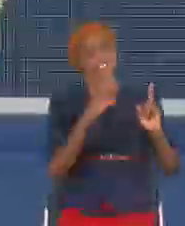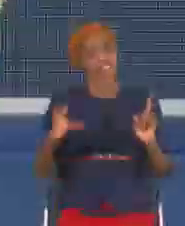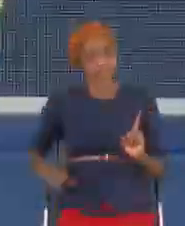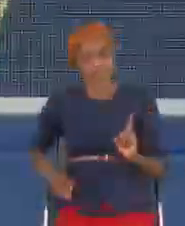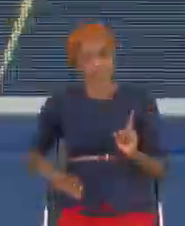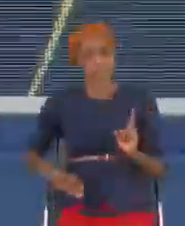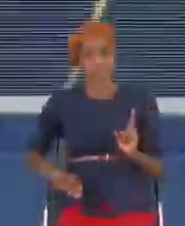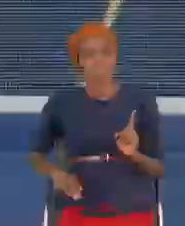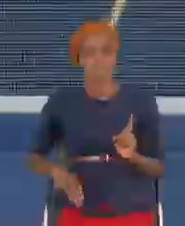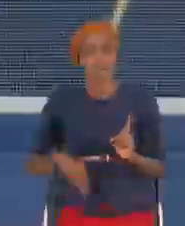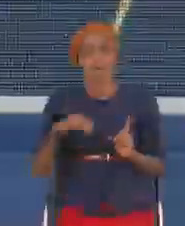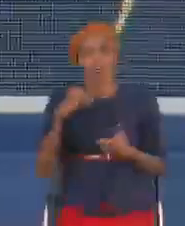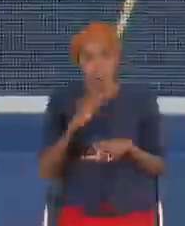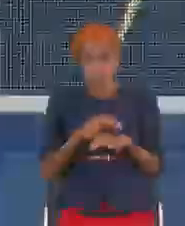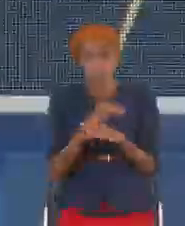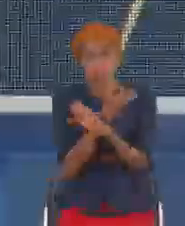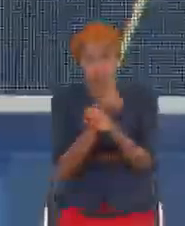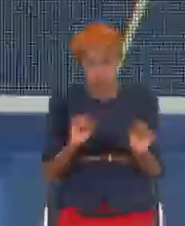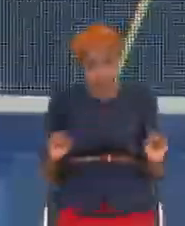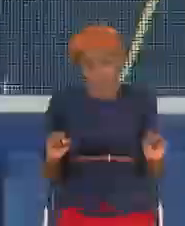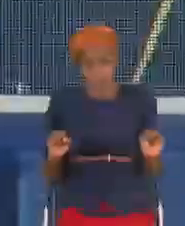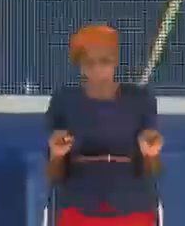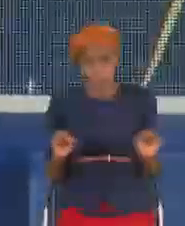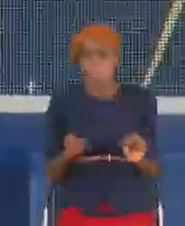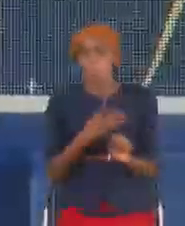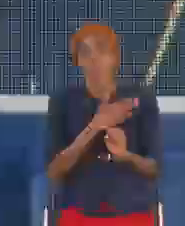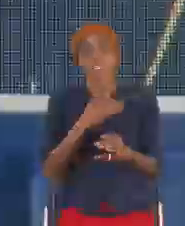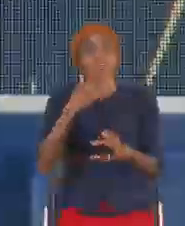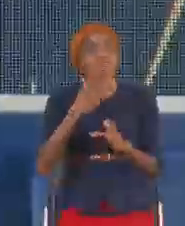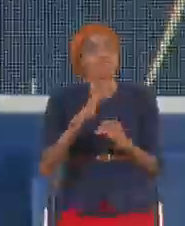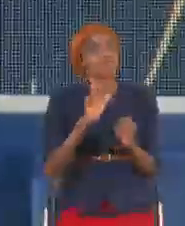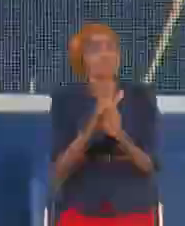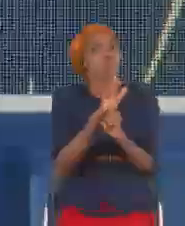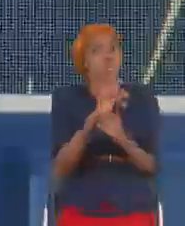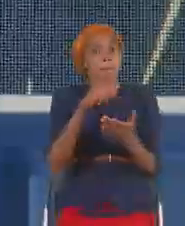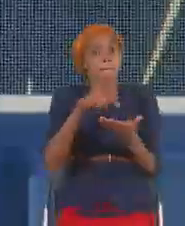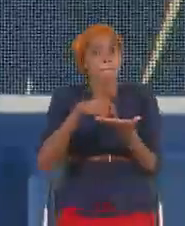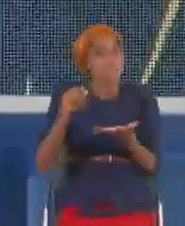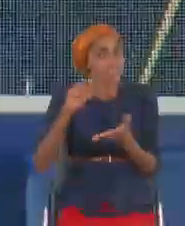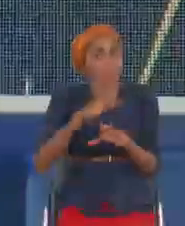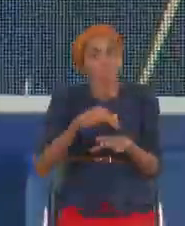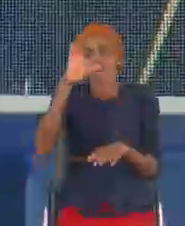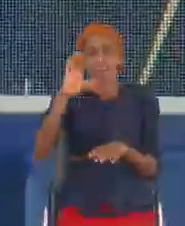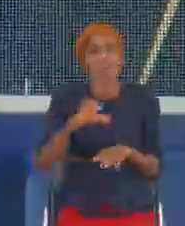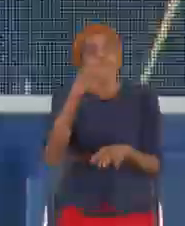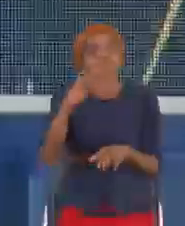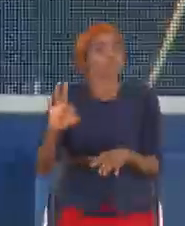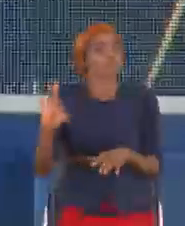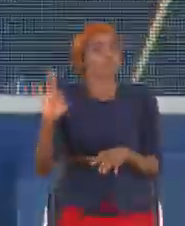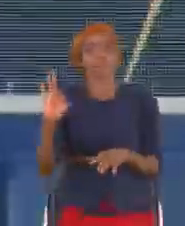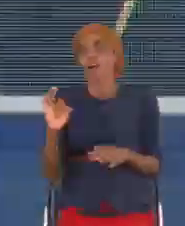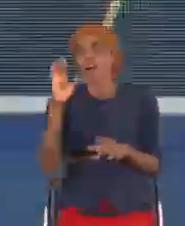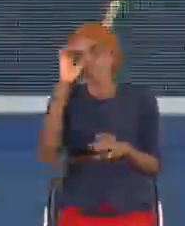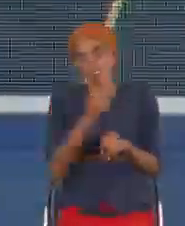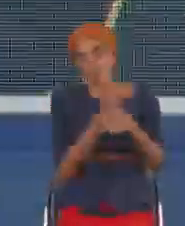of their salvation had been fully paid on the cross of Calvary. And now all